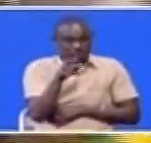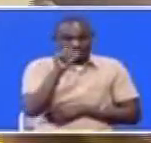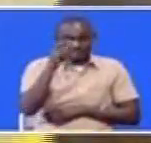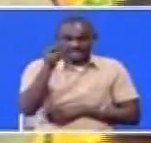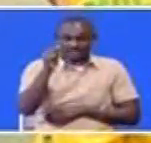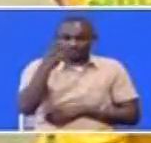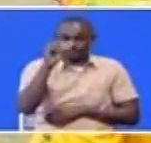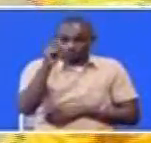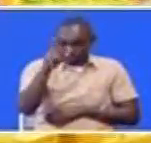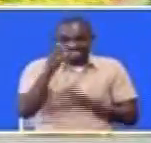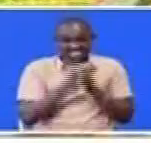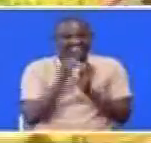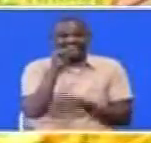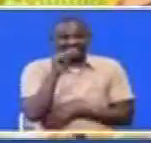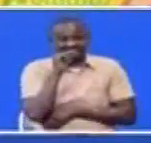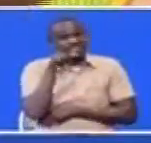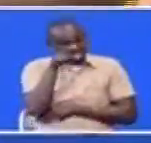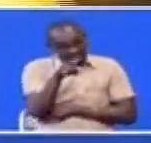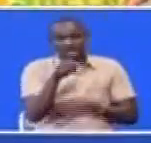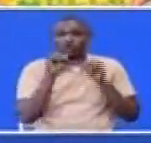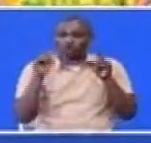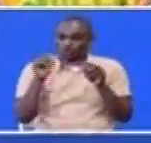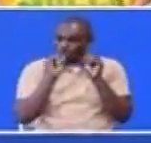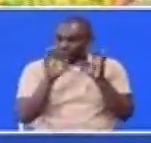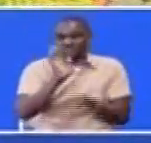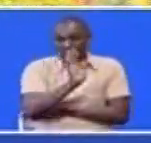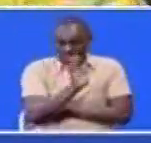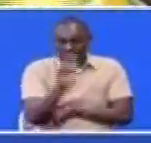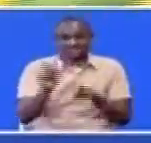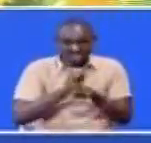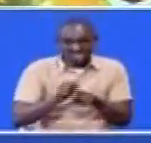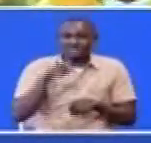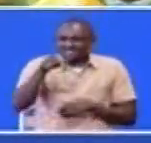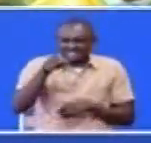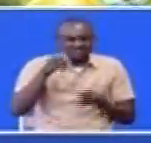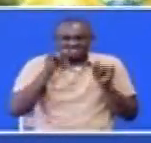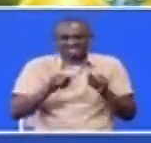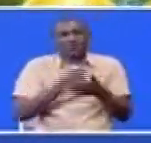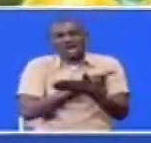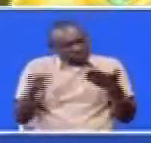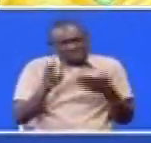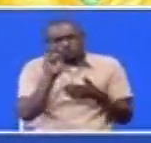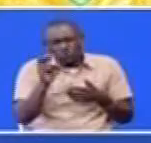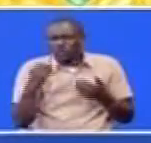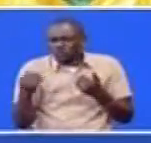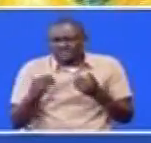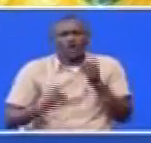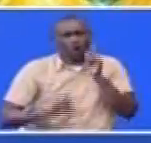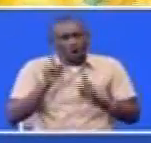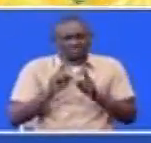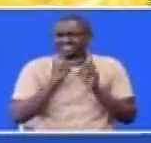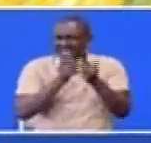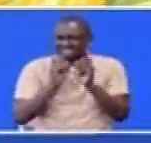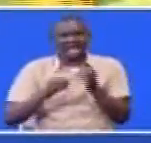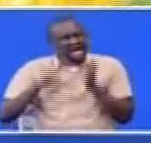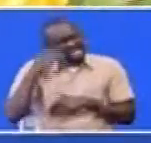which is in the second tier league in England. Dan Wright, who has been in the country for 1 week, was impressed by the kids' talent and added that Kenya